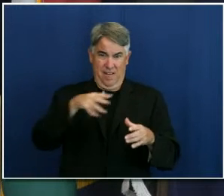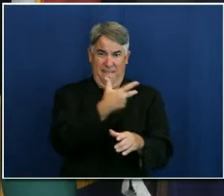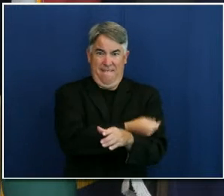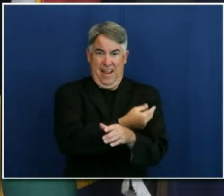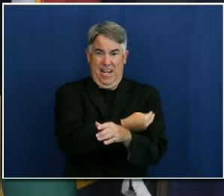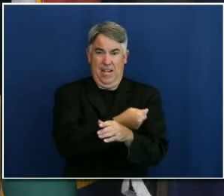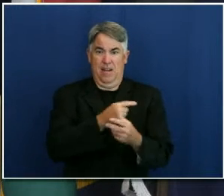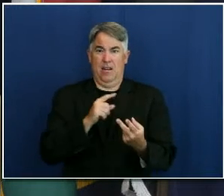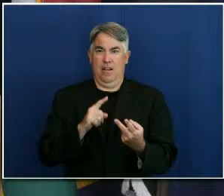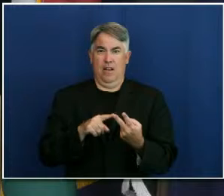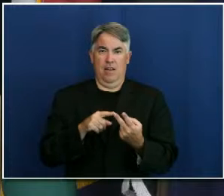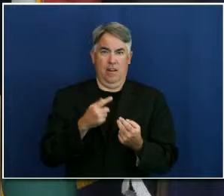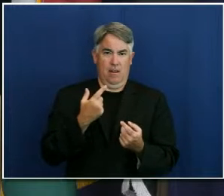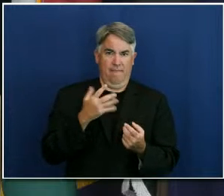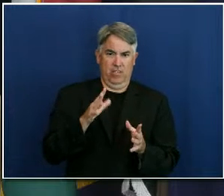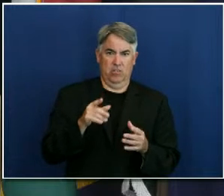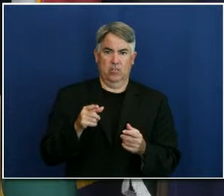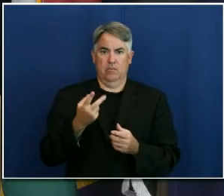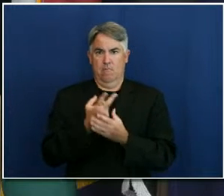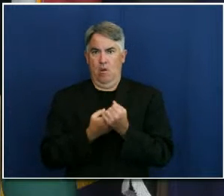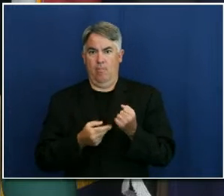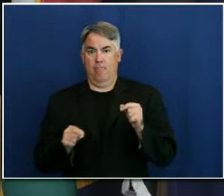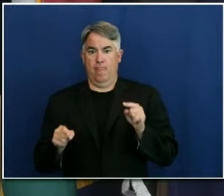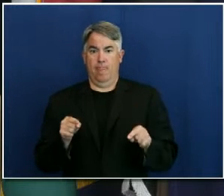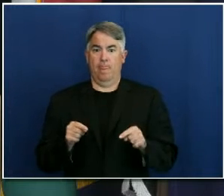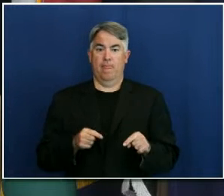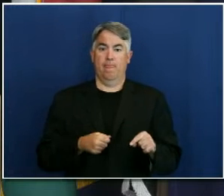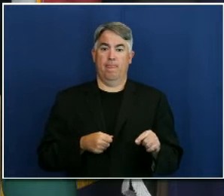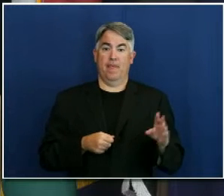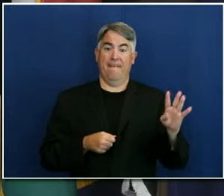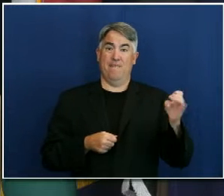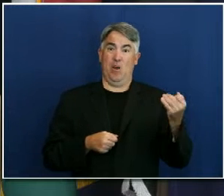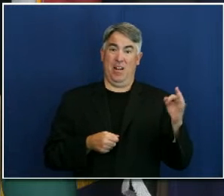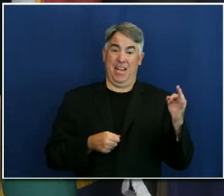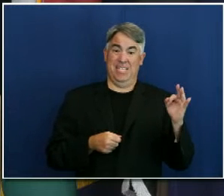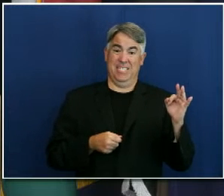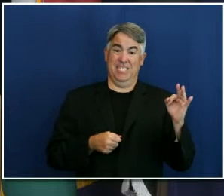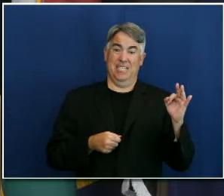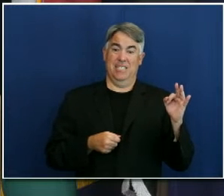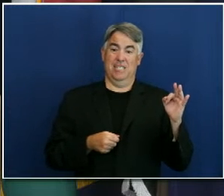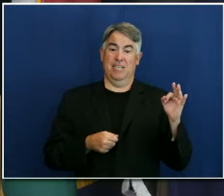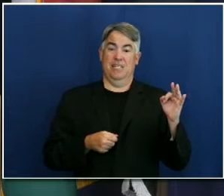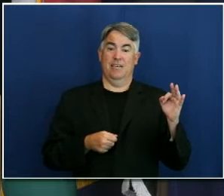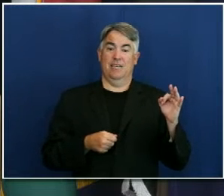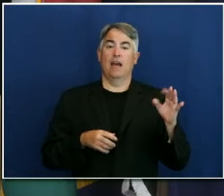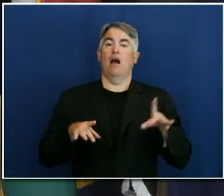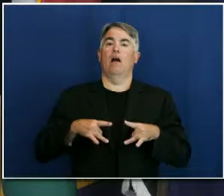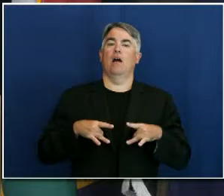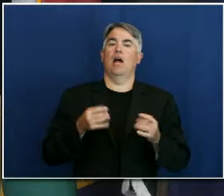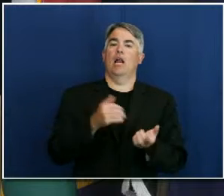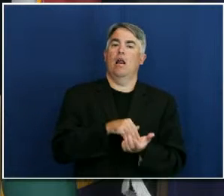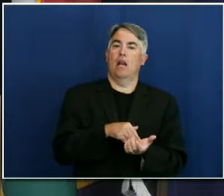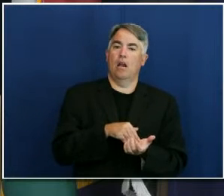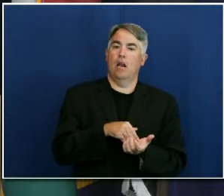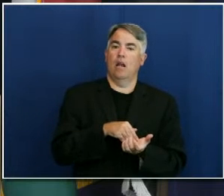about 419 of these post-vaccination infections. This represents a very small number. It's